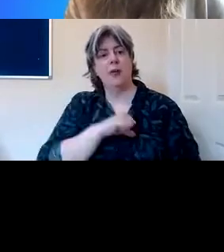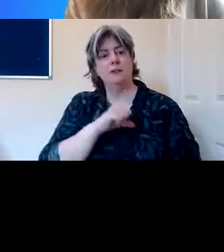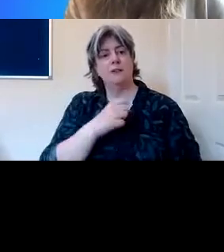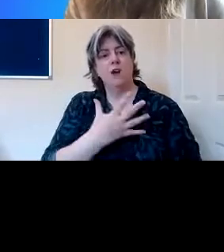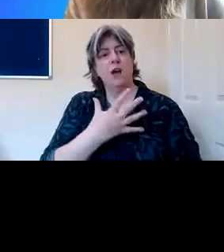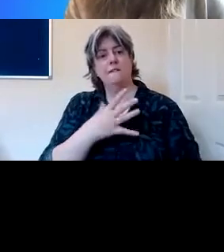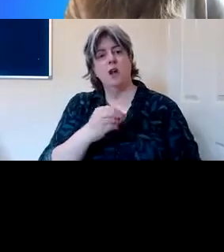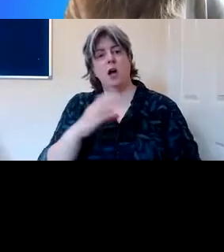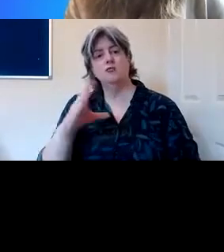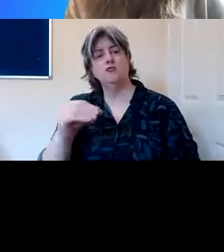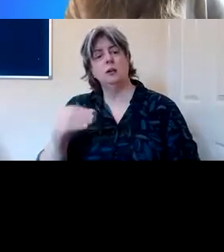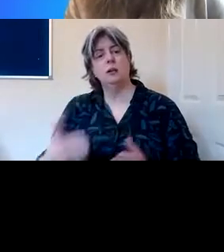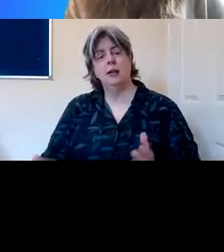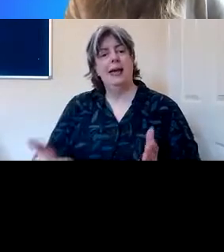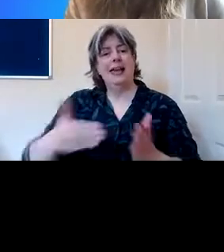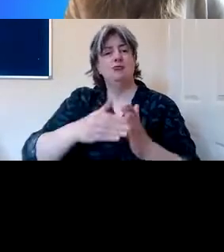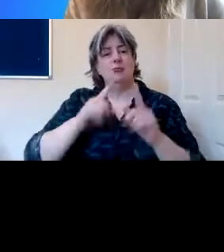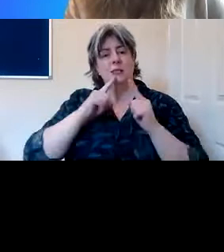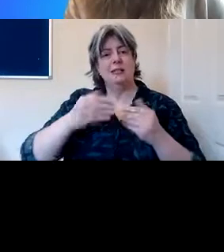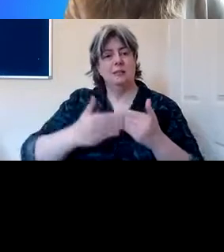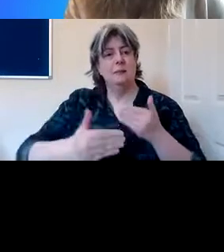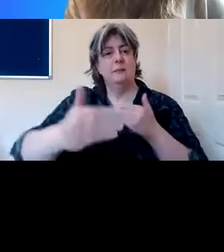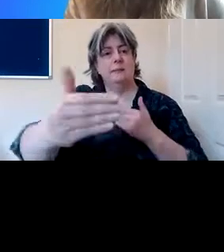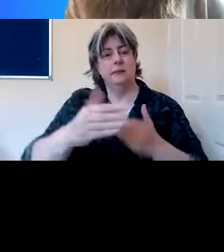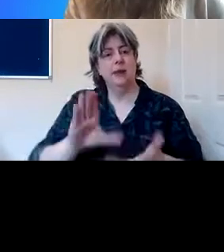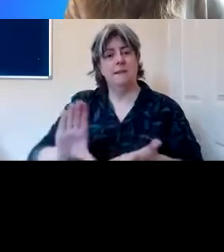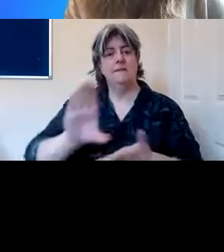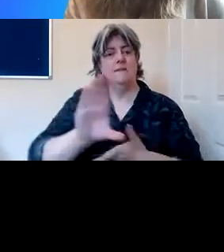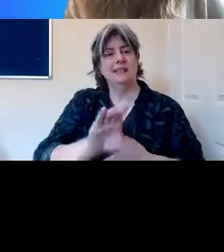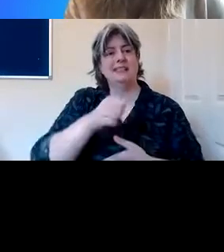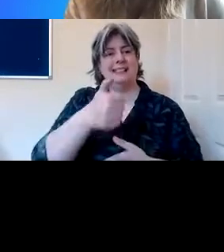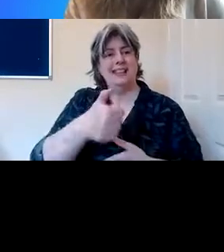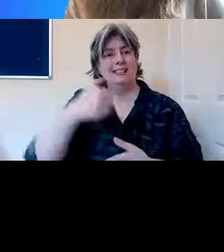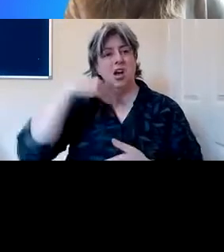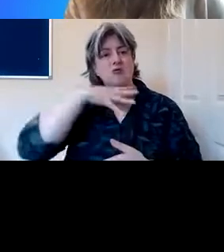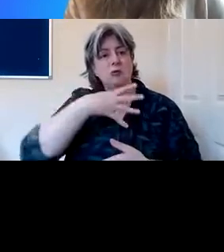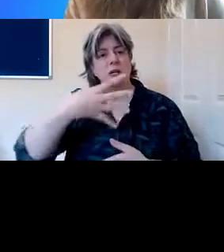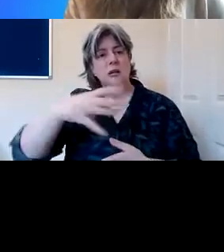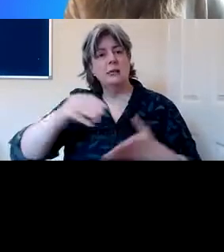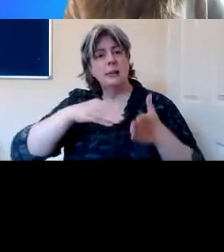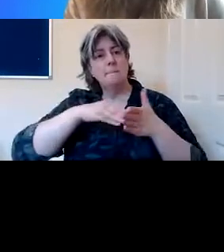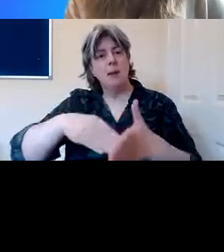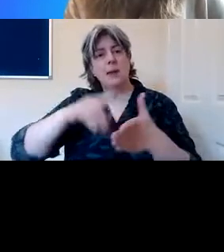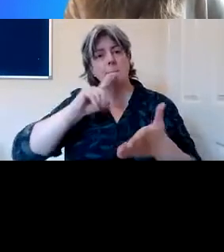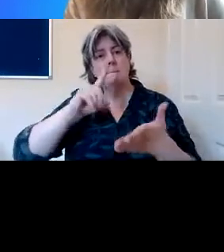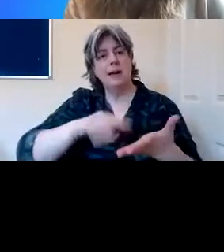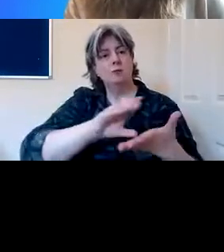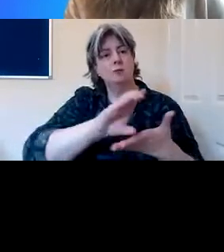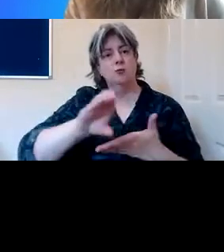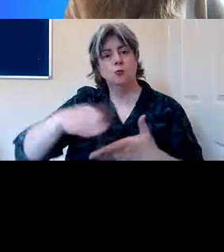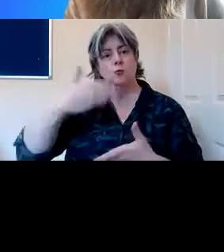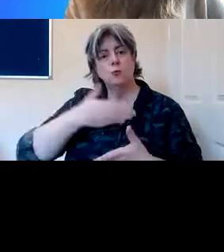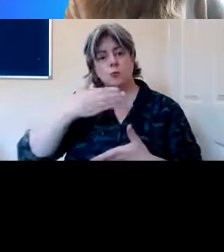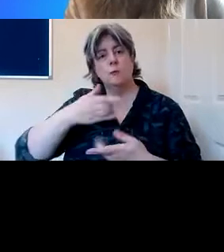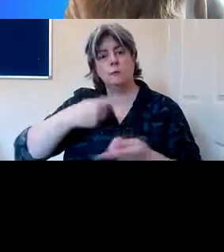the period of the term, and to invest £690 million back into our schools. We know, don't we, that the research that was published